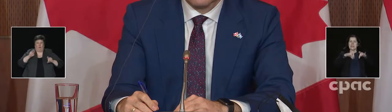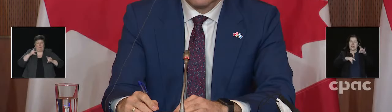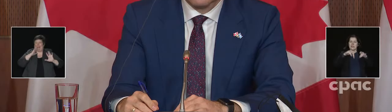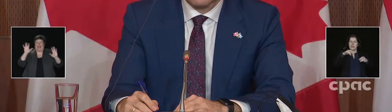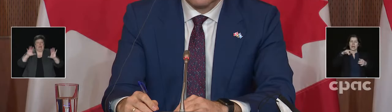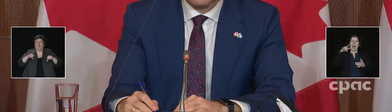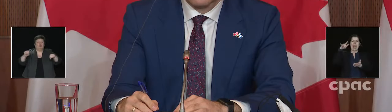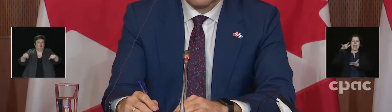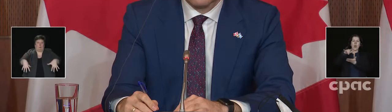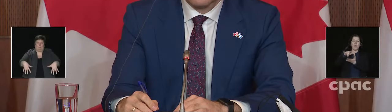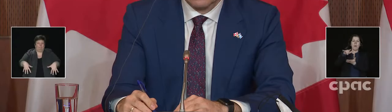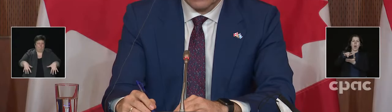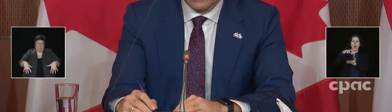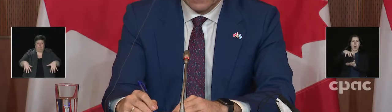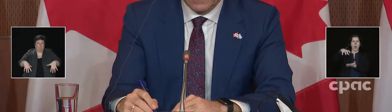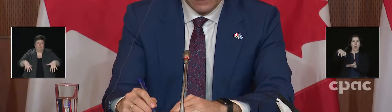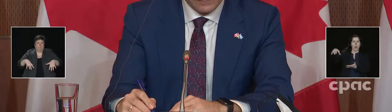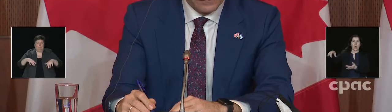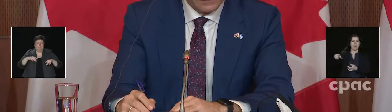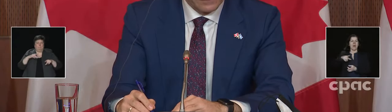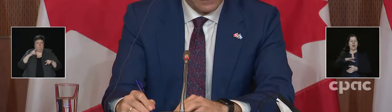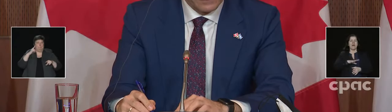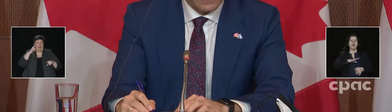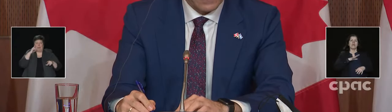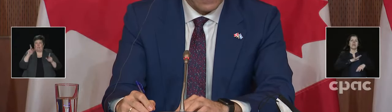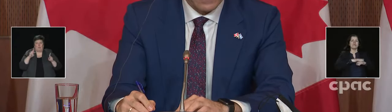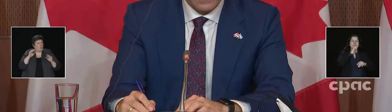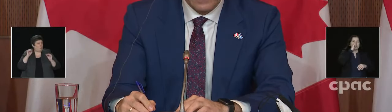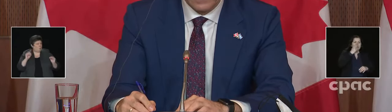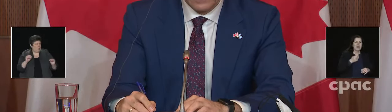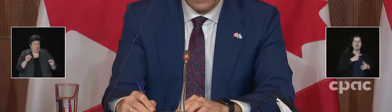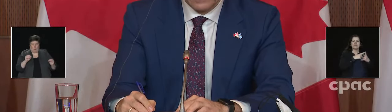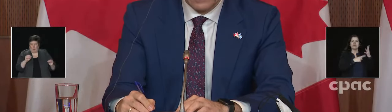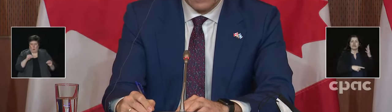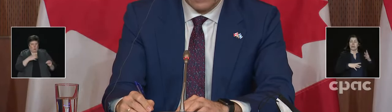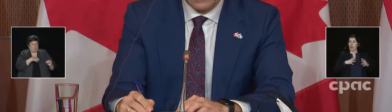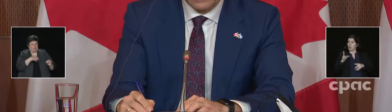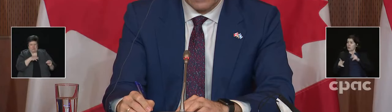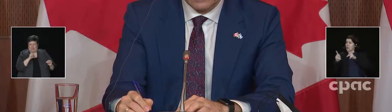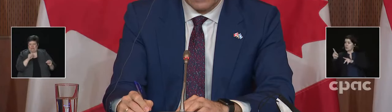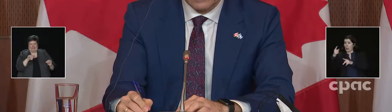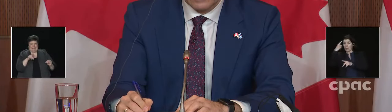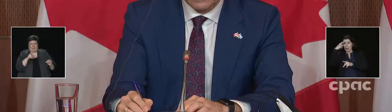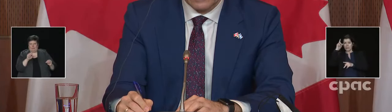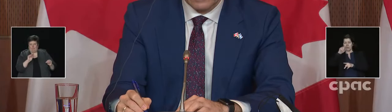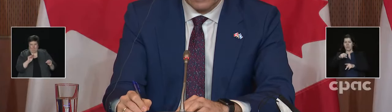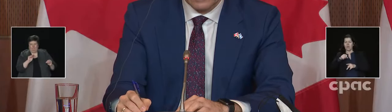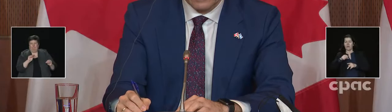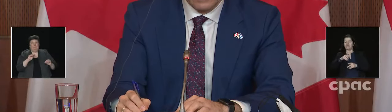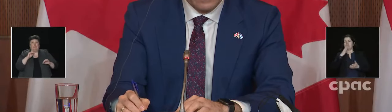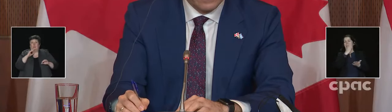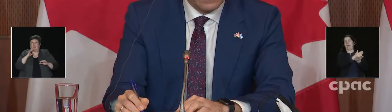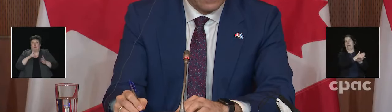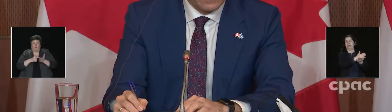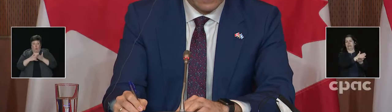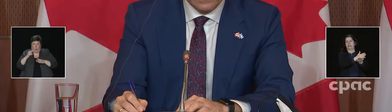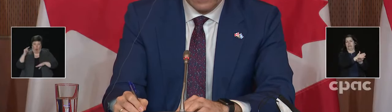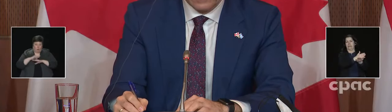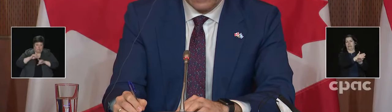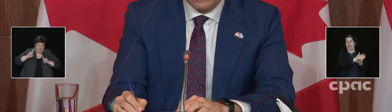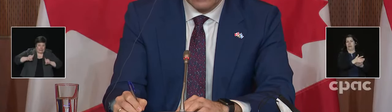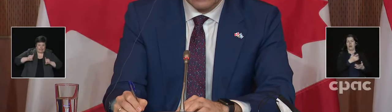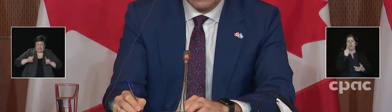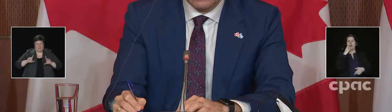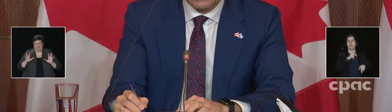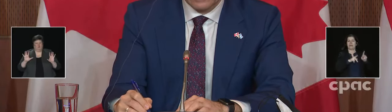for, I believe it was asymptomatic arrivals, or remove mandatory arrival testing, so I guess for the mandatory